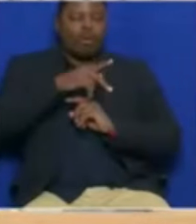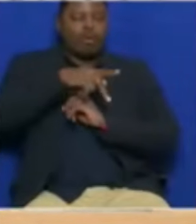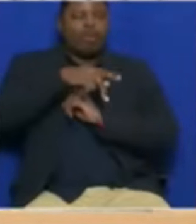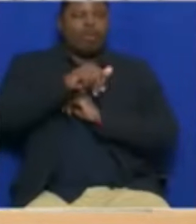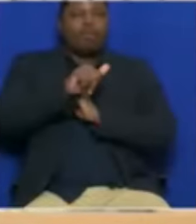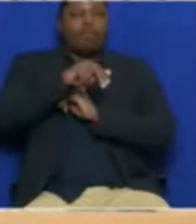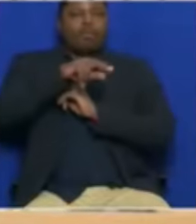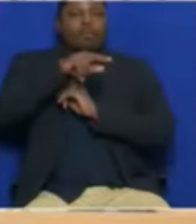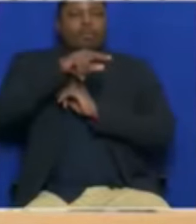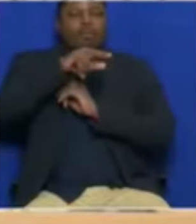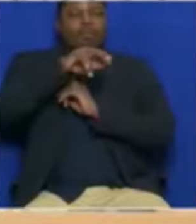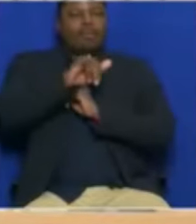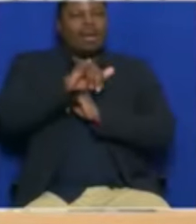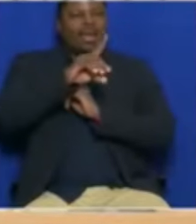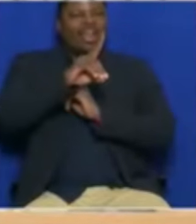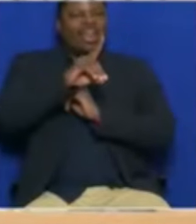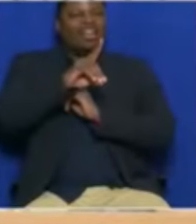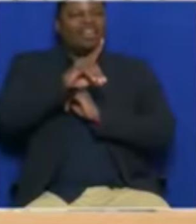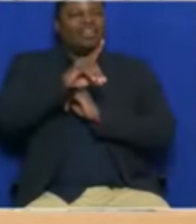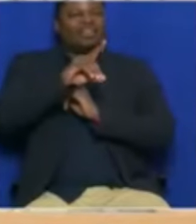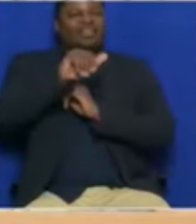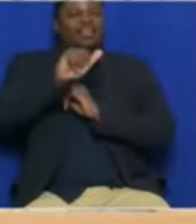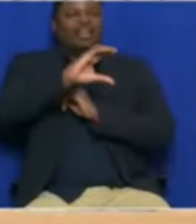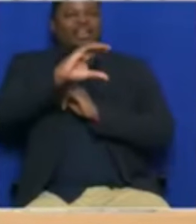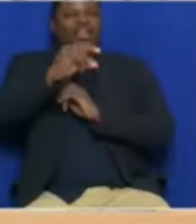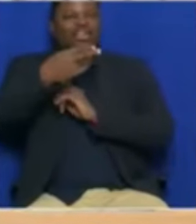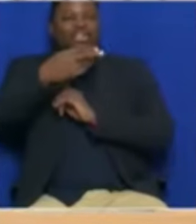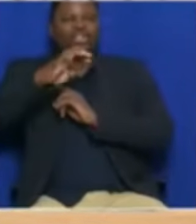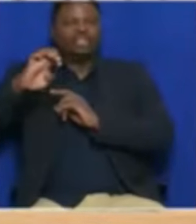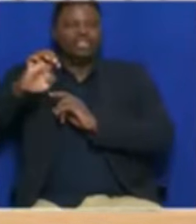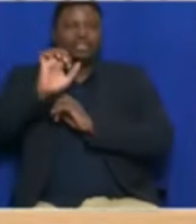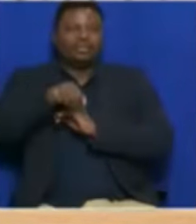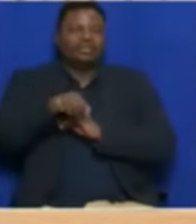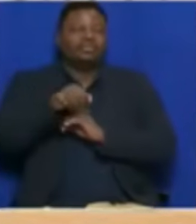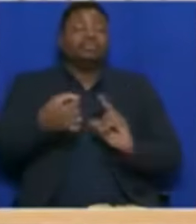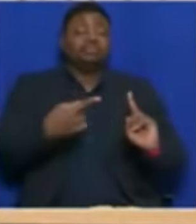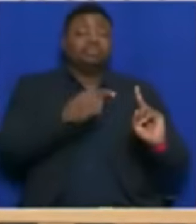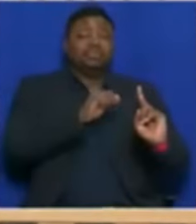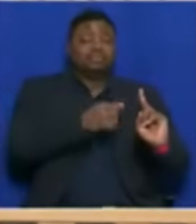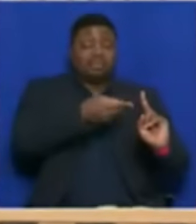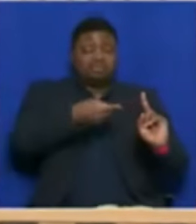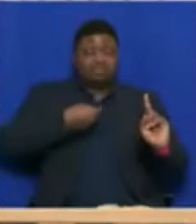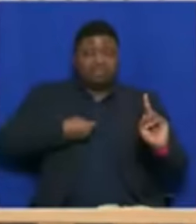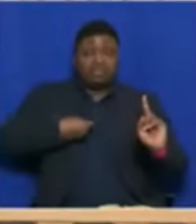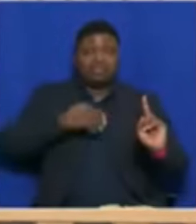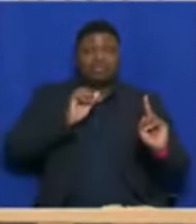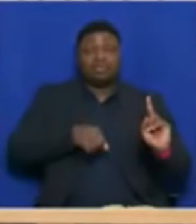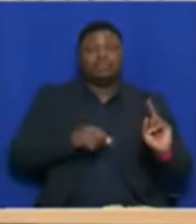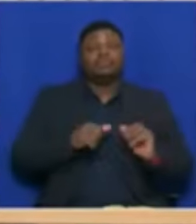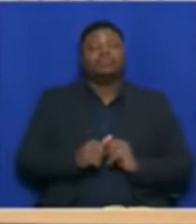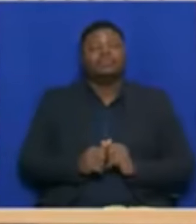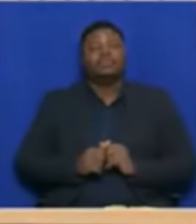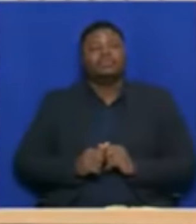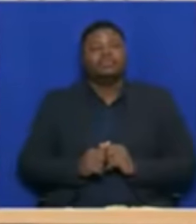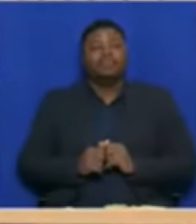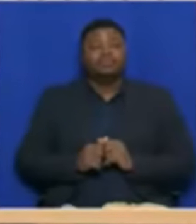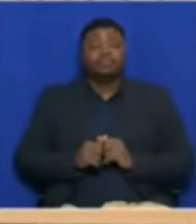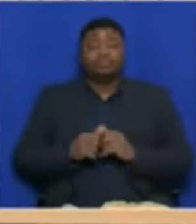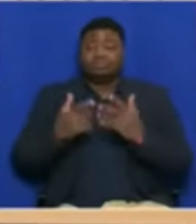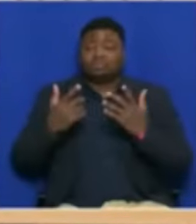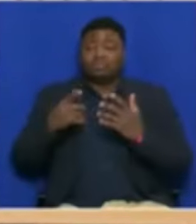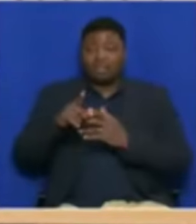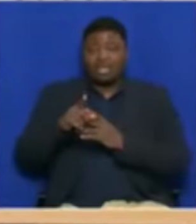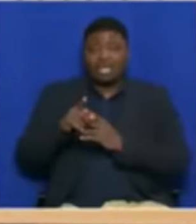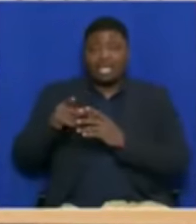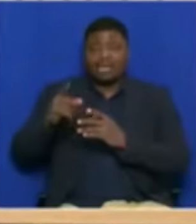Just to confirm, Colonel, it's an affidavit dated the